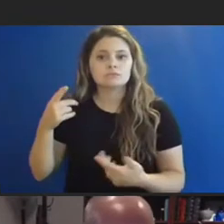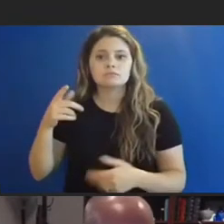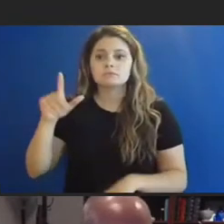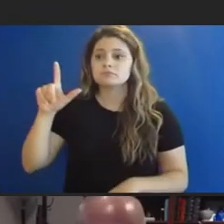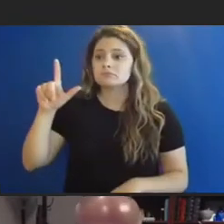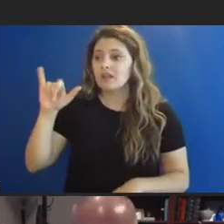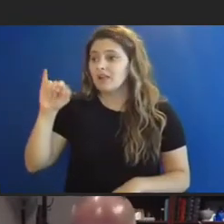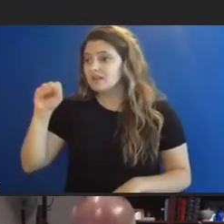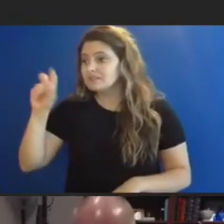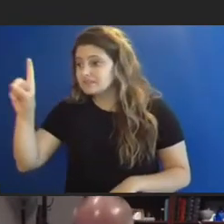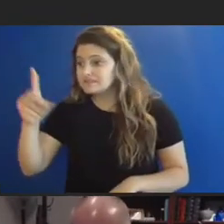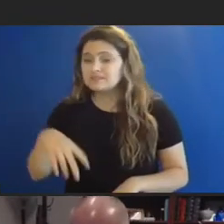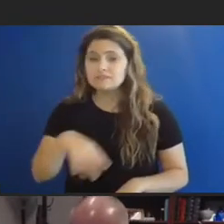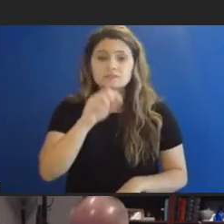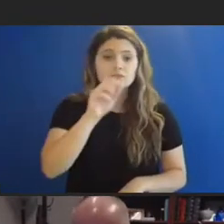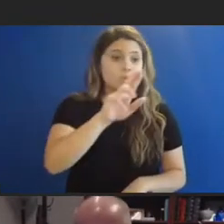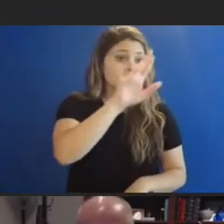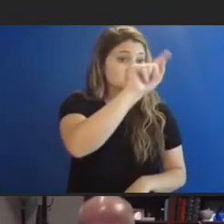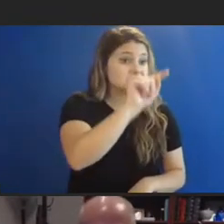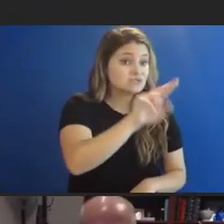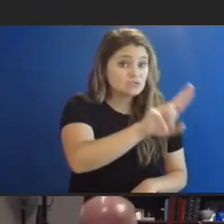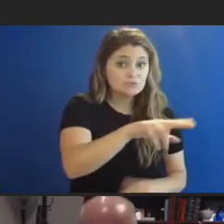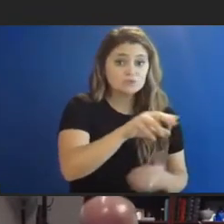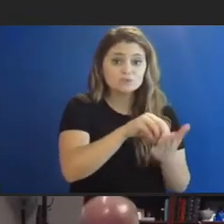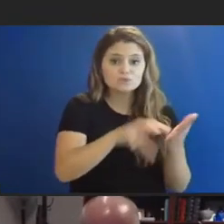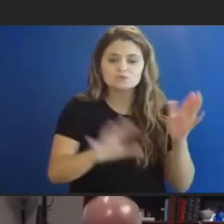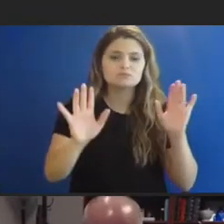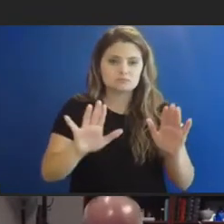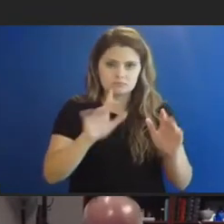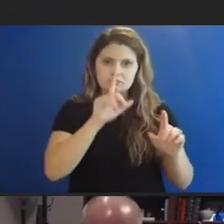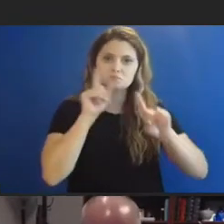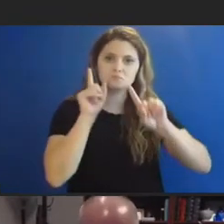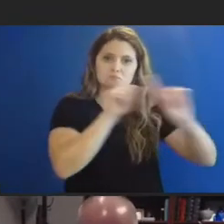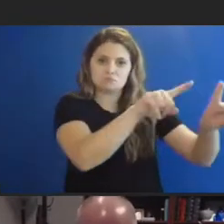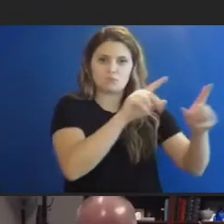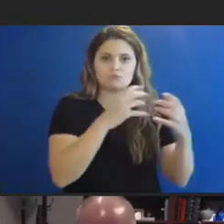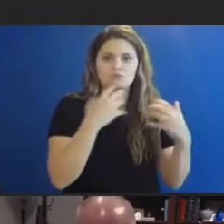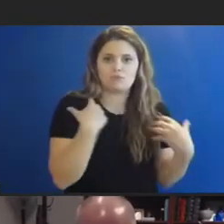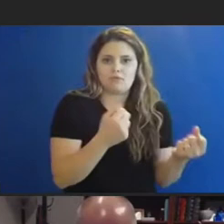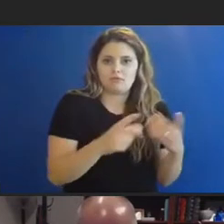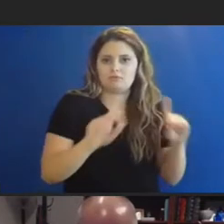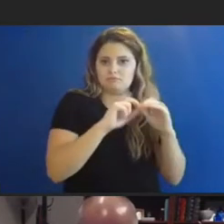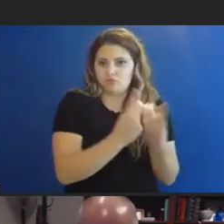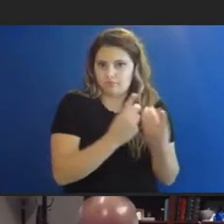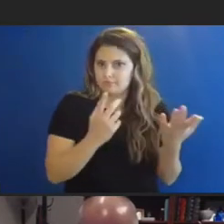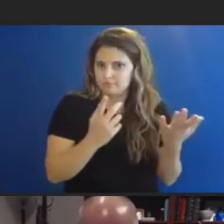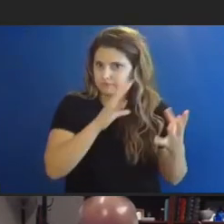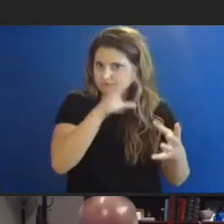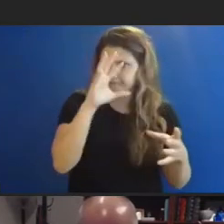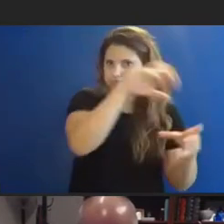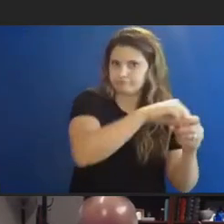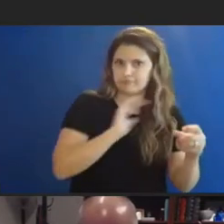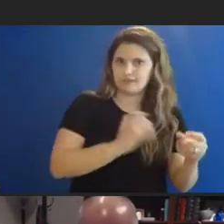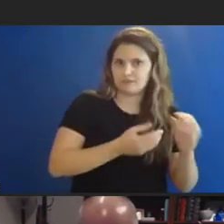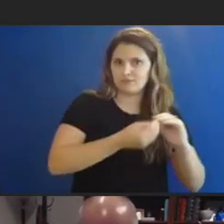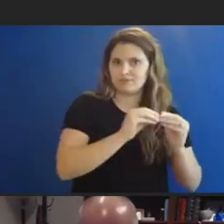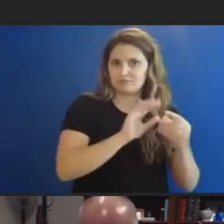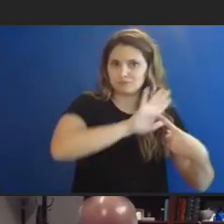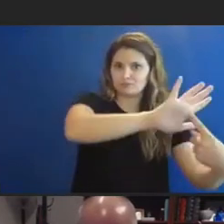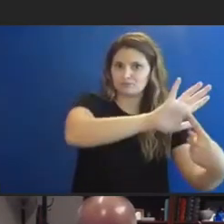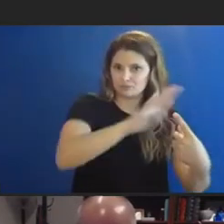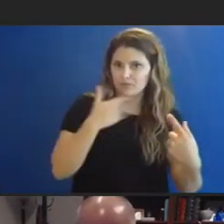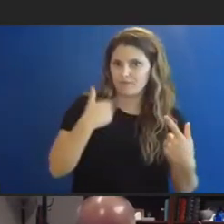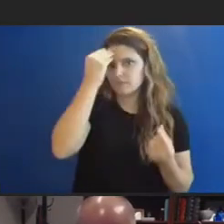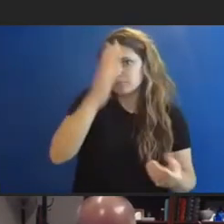LASD student or a Texas Tech student, is reportable to the health department. So we do have information on